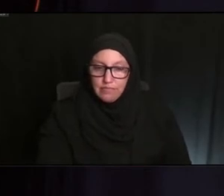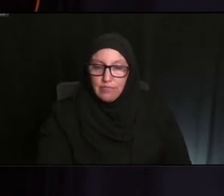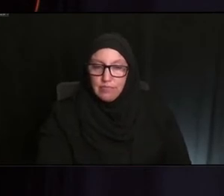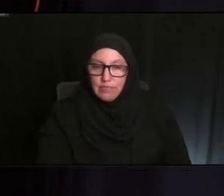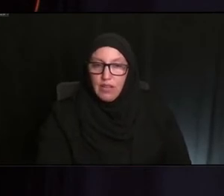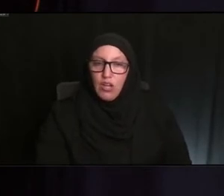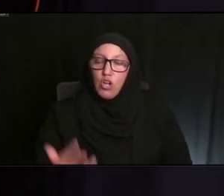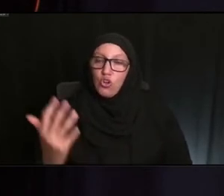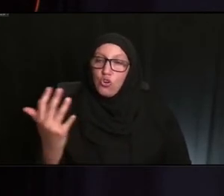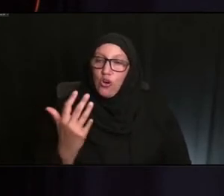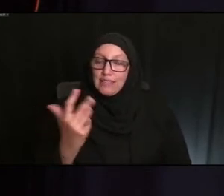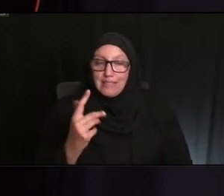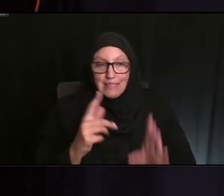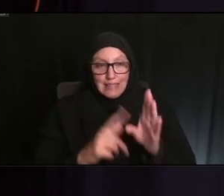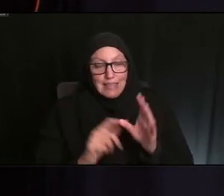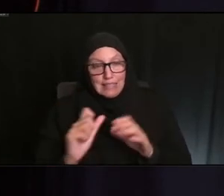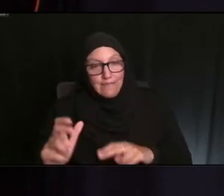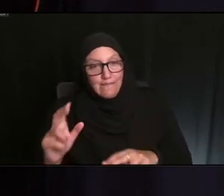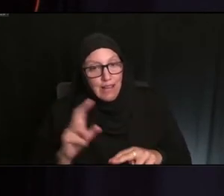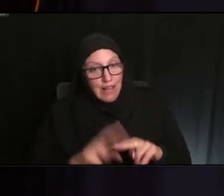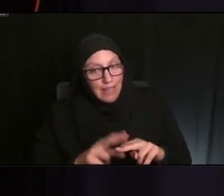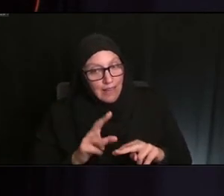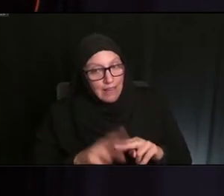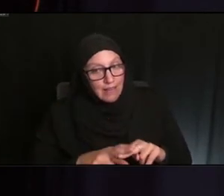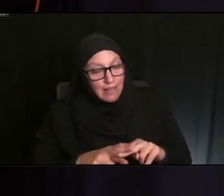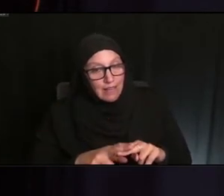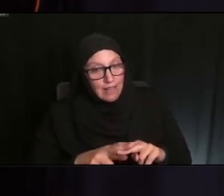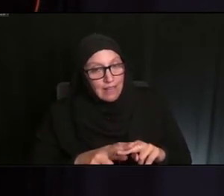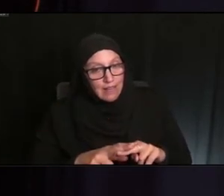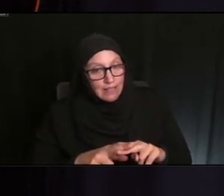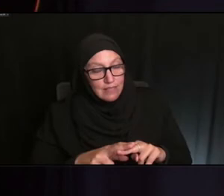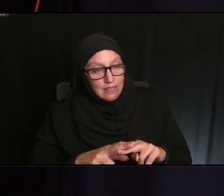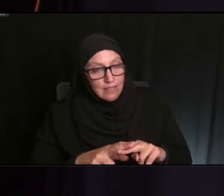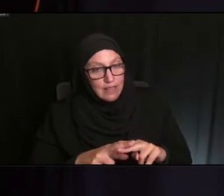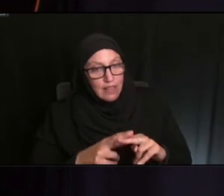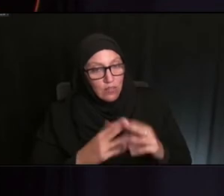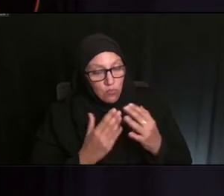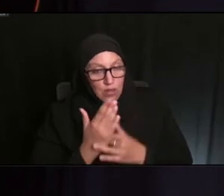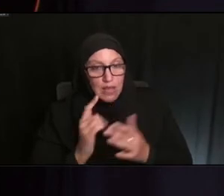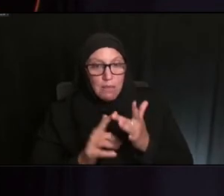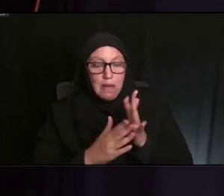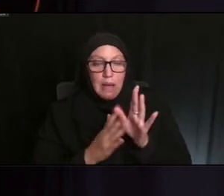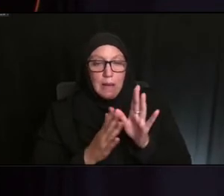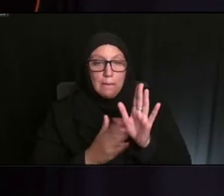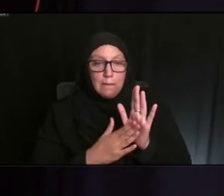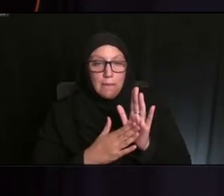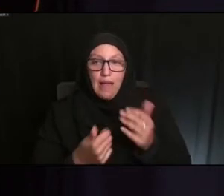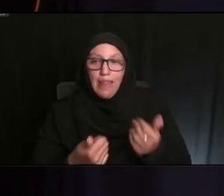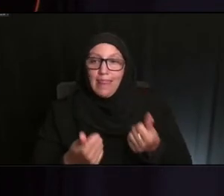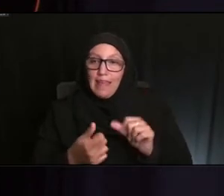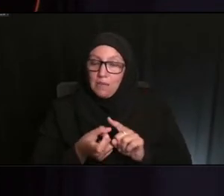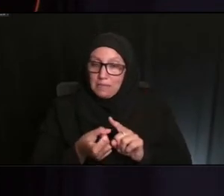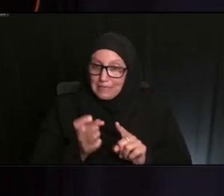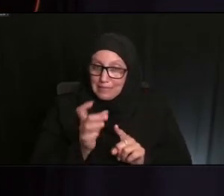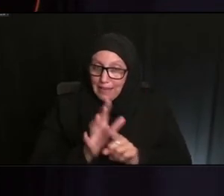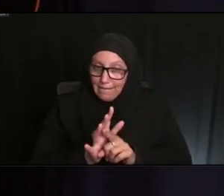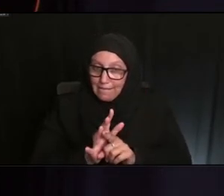of his father, Imam Muhammad al-Baqir. And then for himself, he was imam